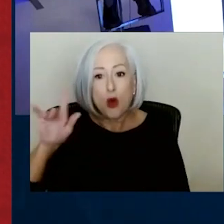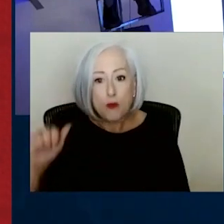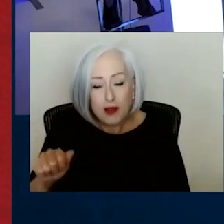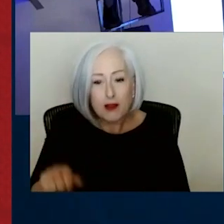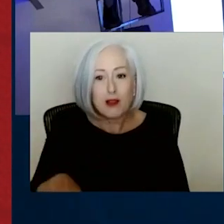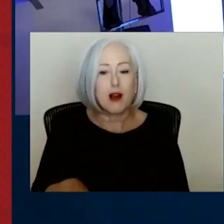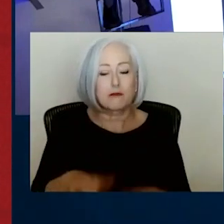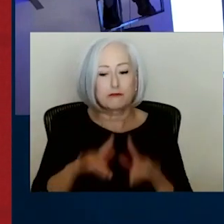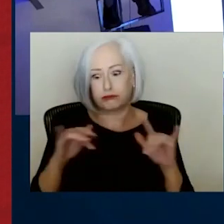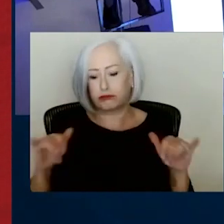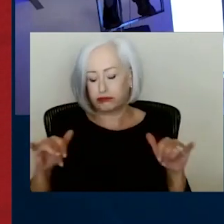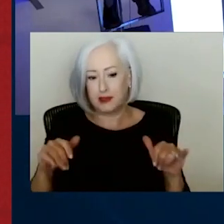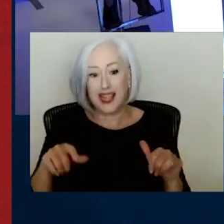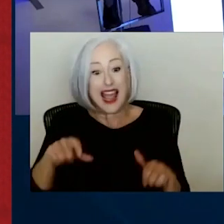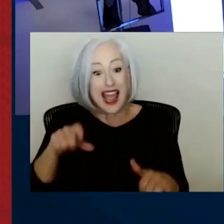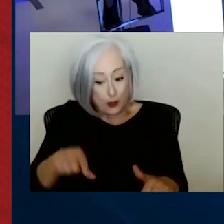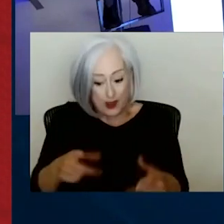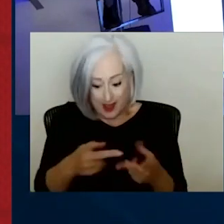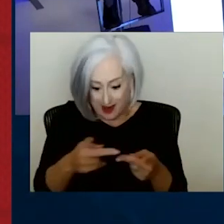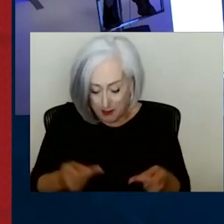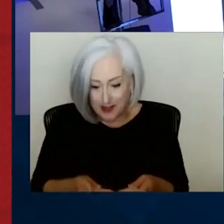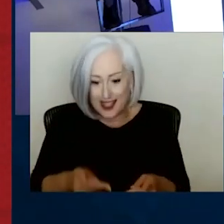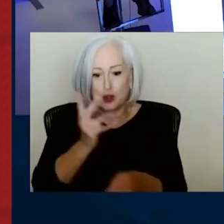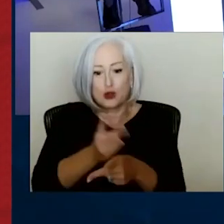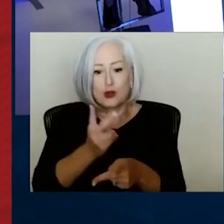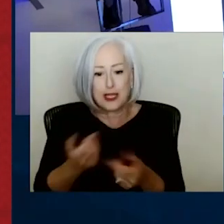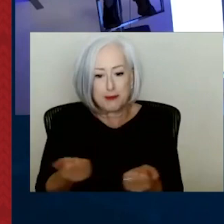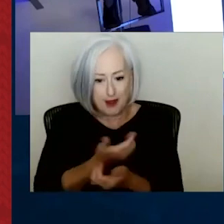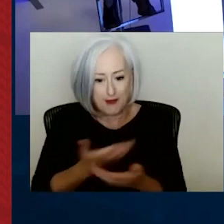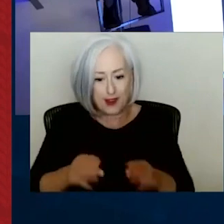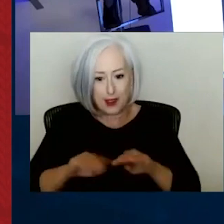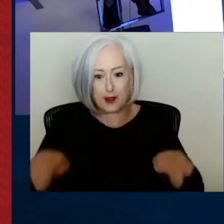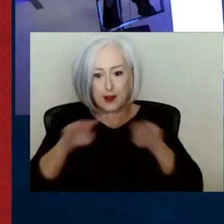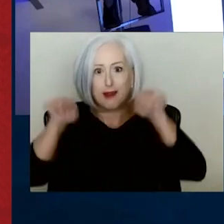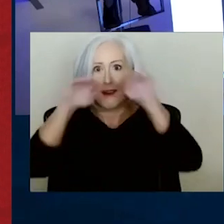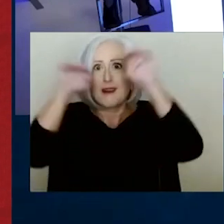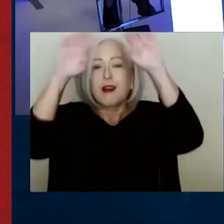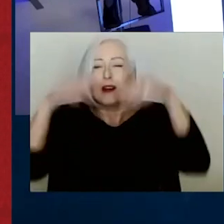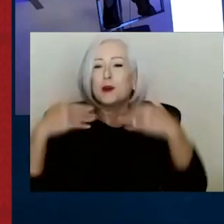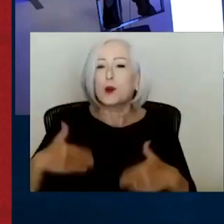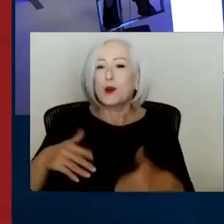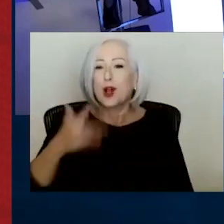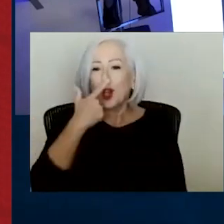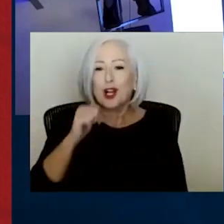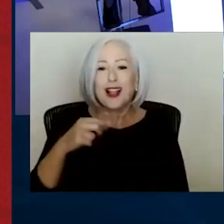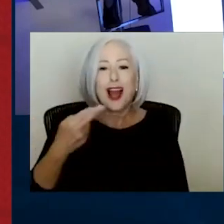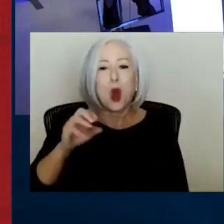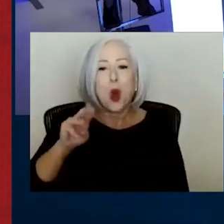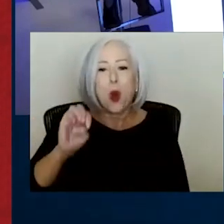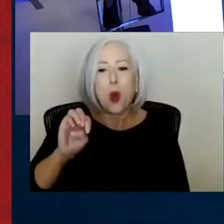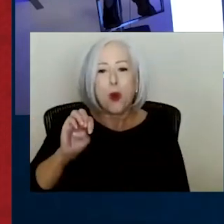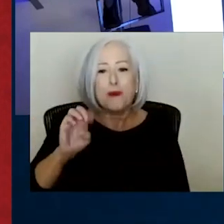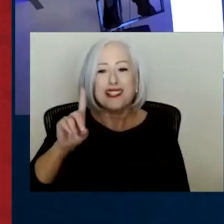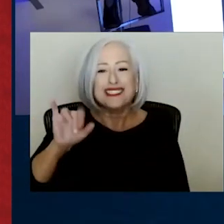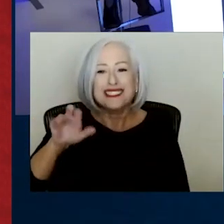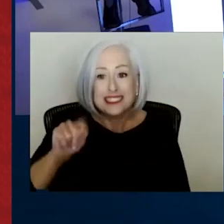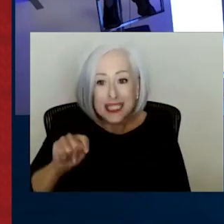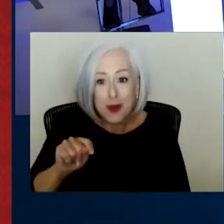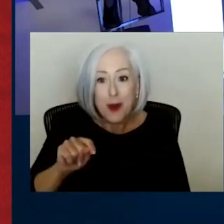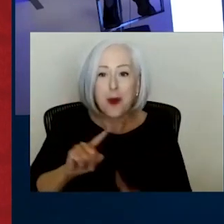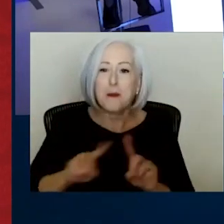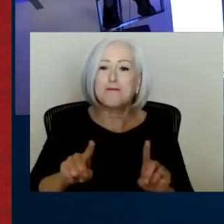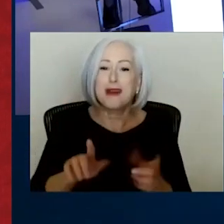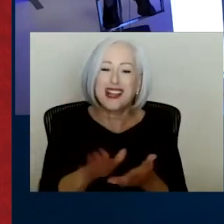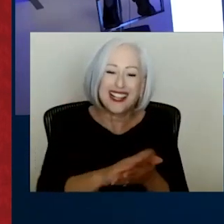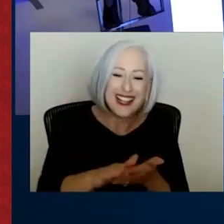keep everything. I'm looking at the picture behind you, Jenny. It looks like Home Depot, only I'm just going to say it, it's cleaner and better organized.